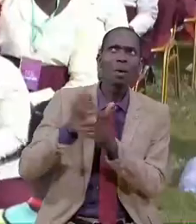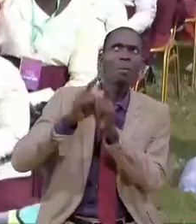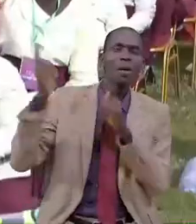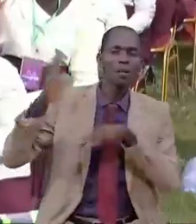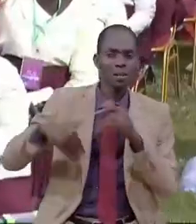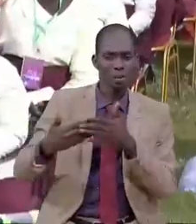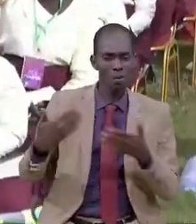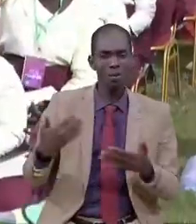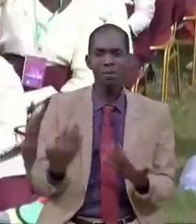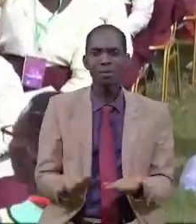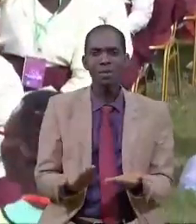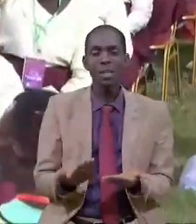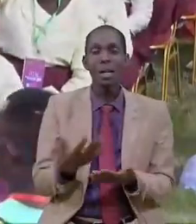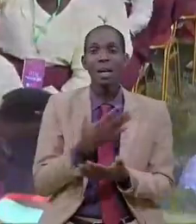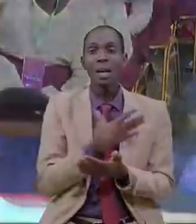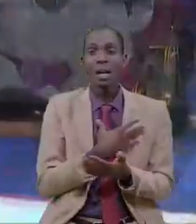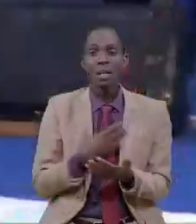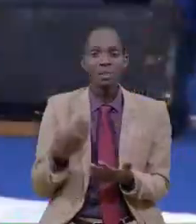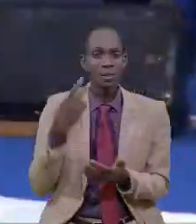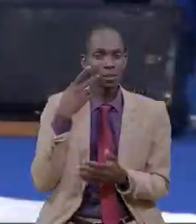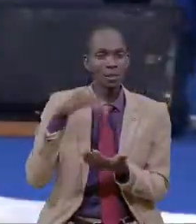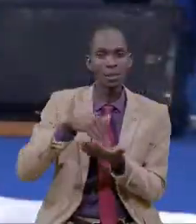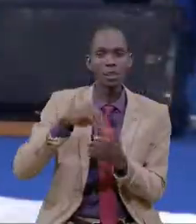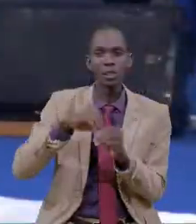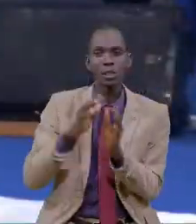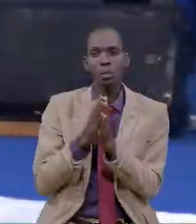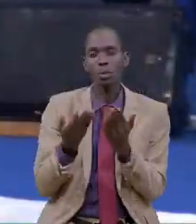And then he tells us in James chapter 5,